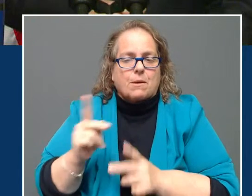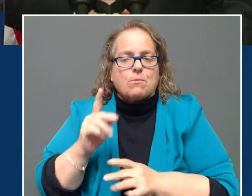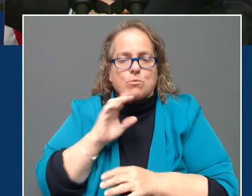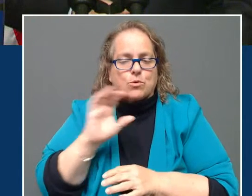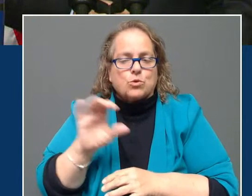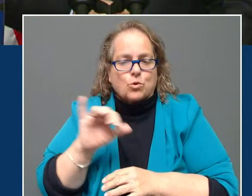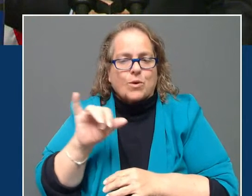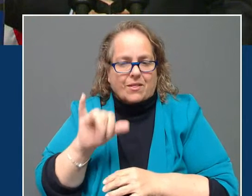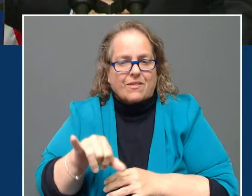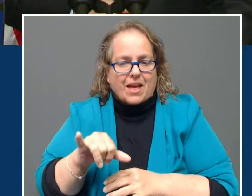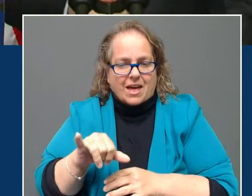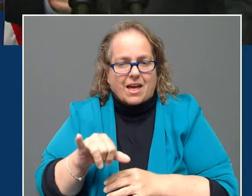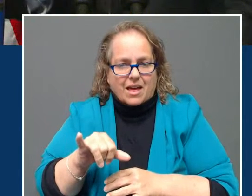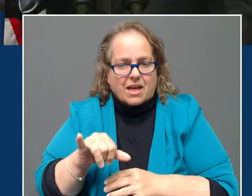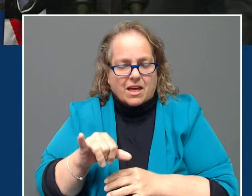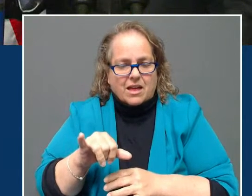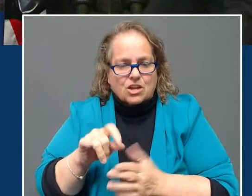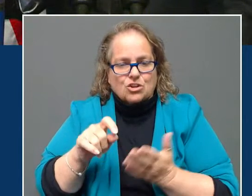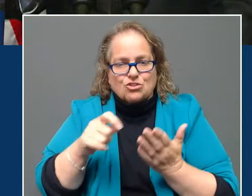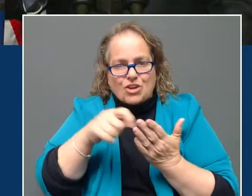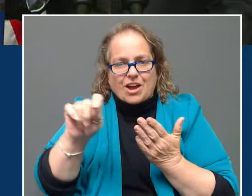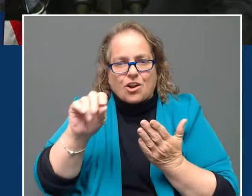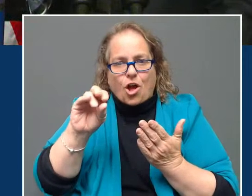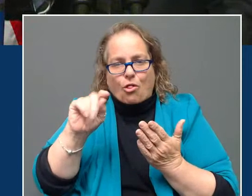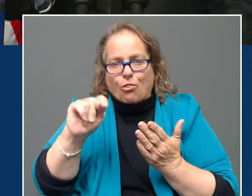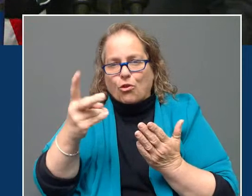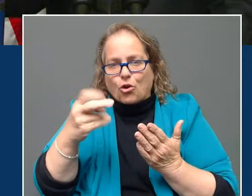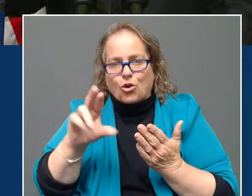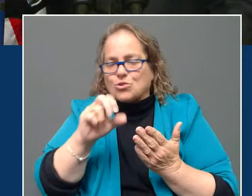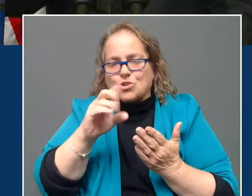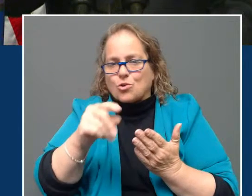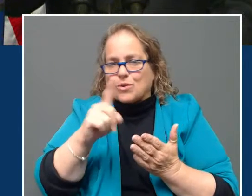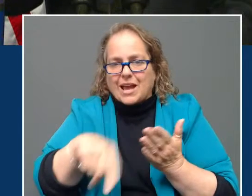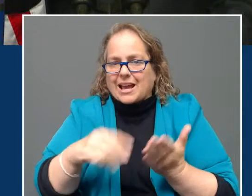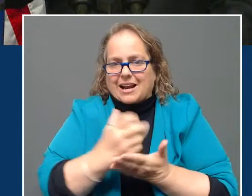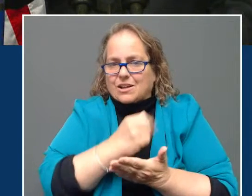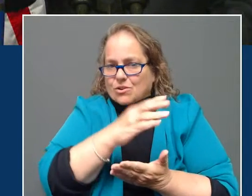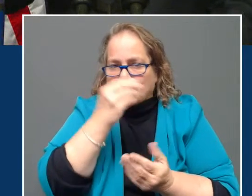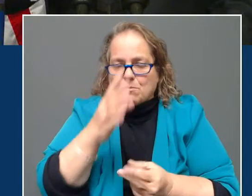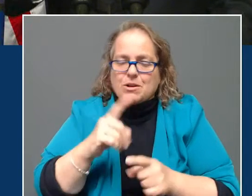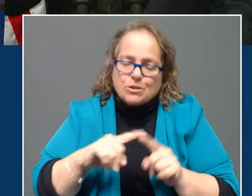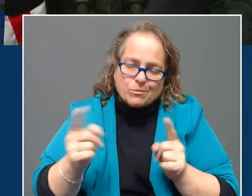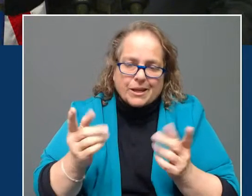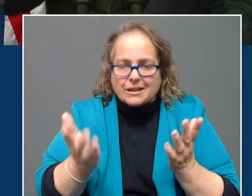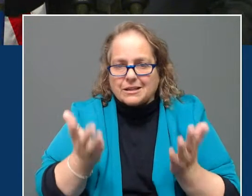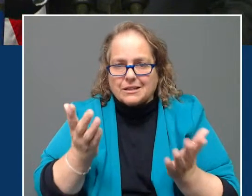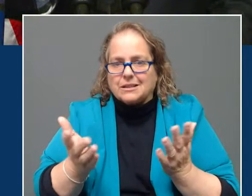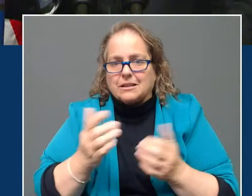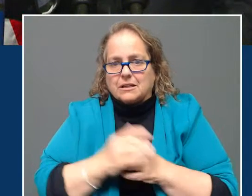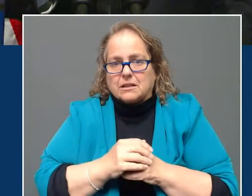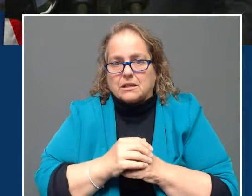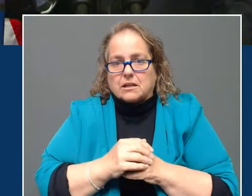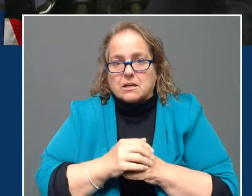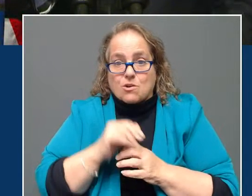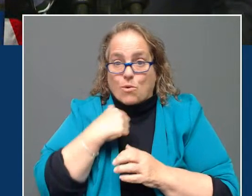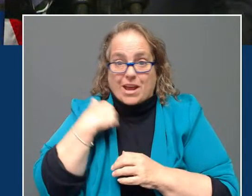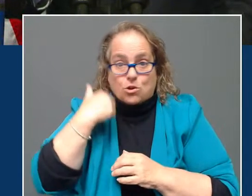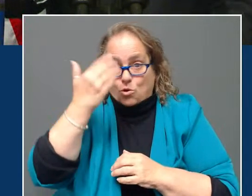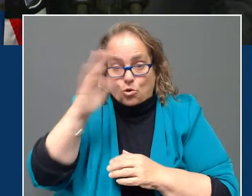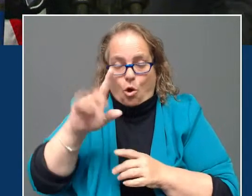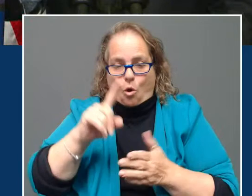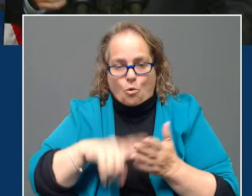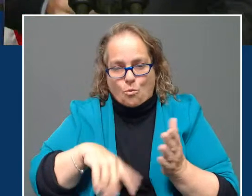little bit, but again, not knowing what is in that other could be